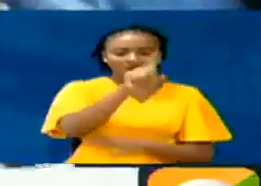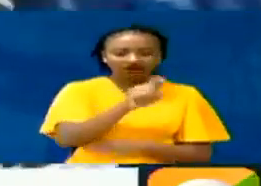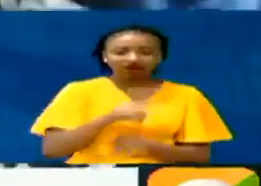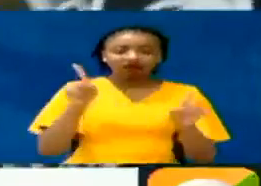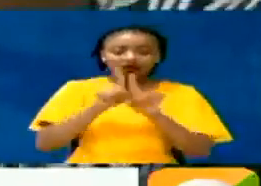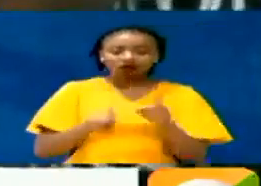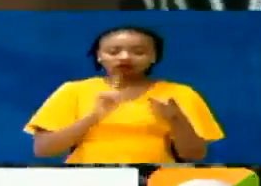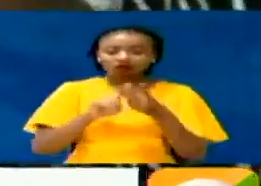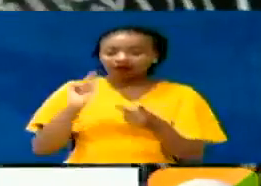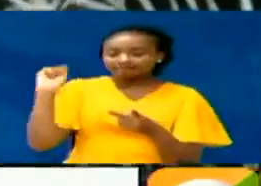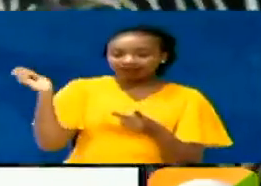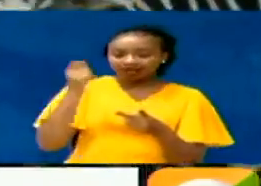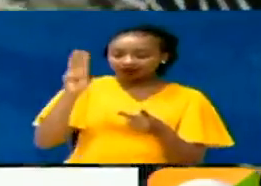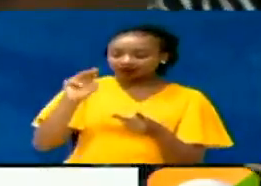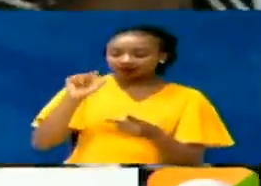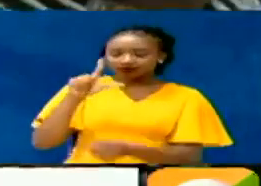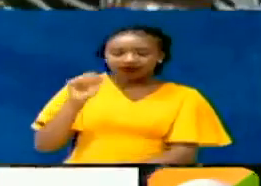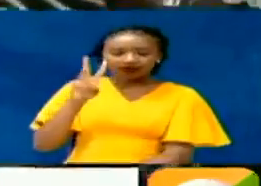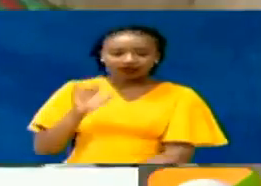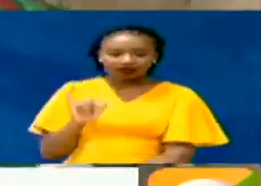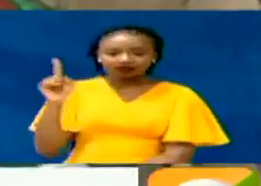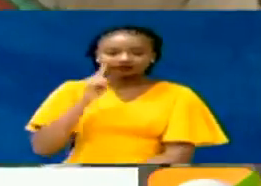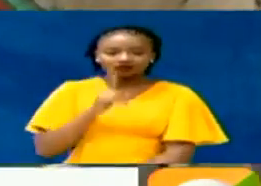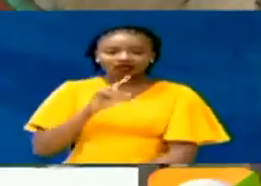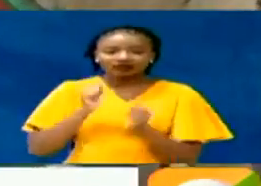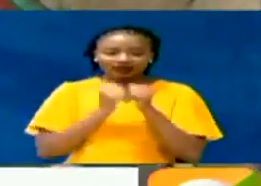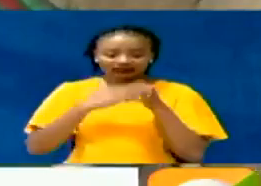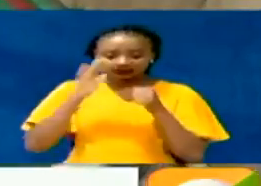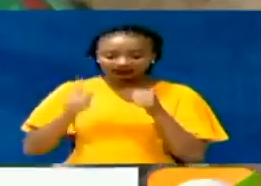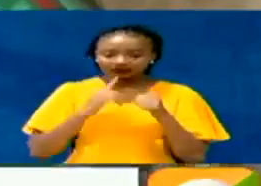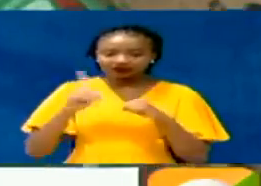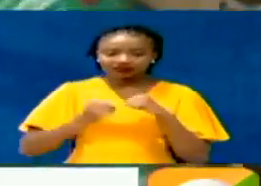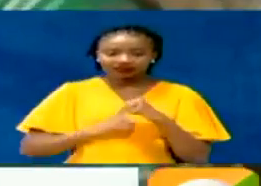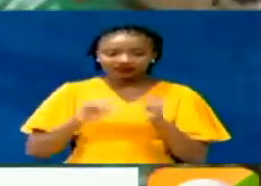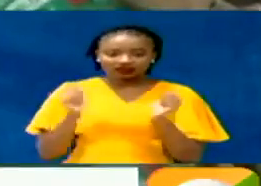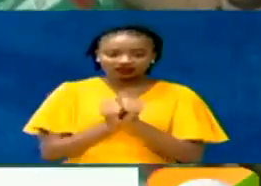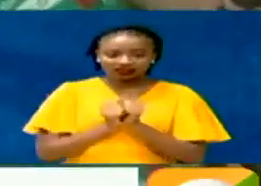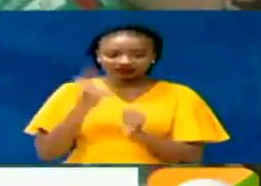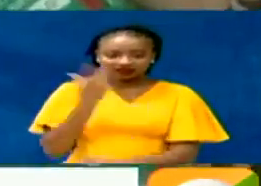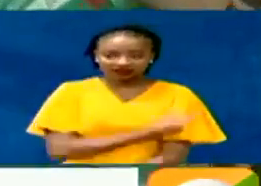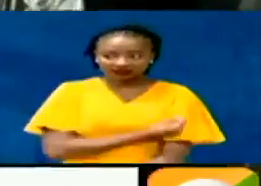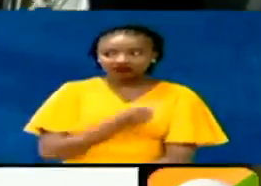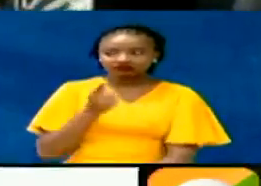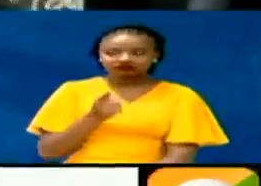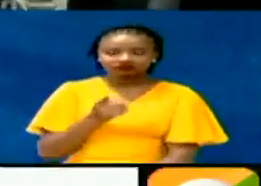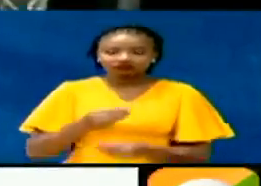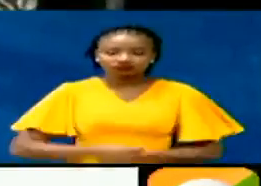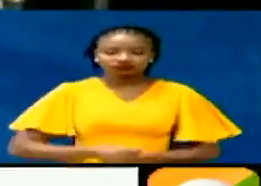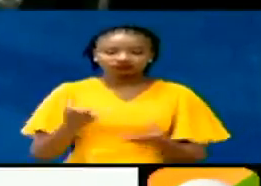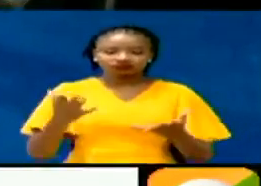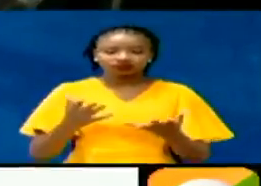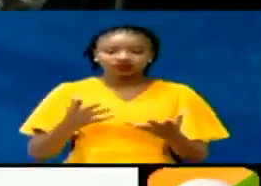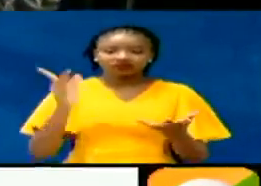Malawi, Wednesday, May 19th, destroyed 19,610 doses of the AstraZeneca COVID-19 vaccines